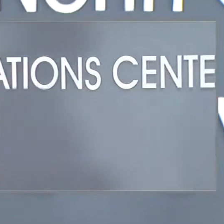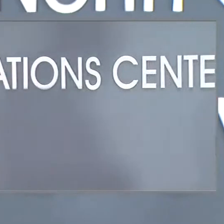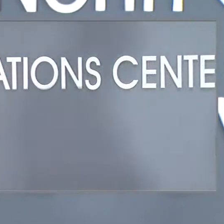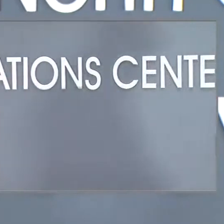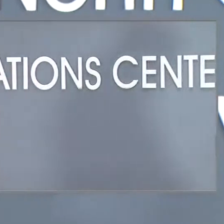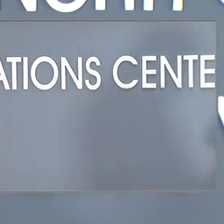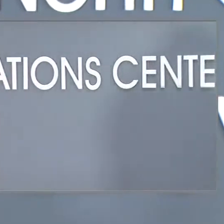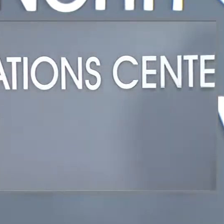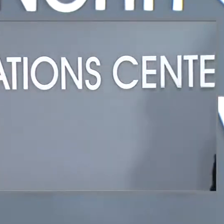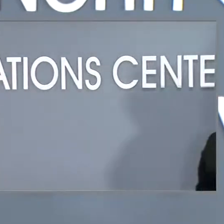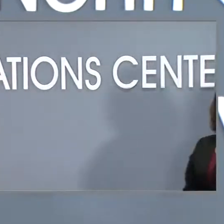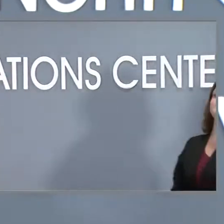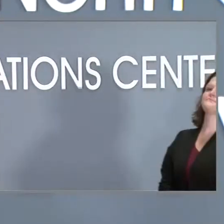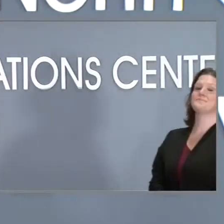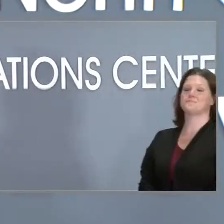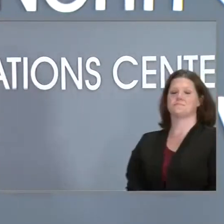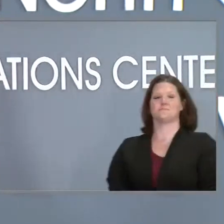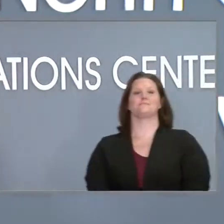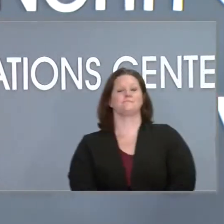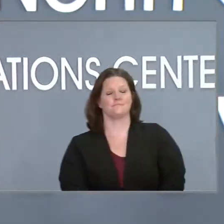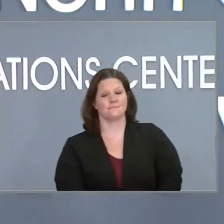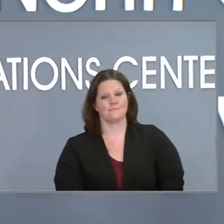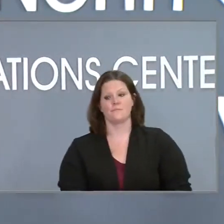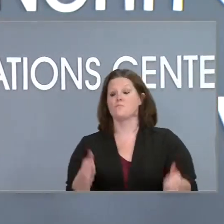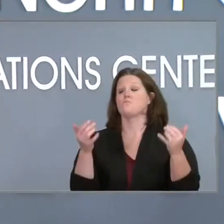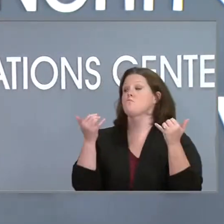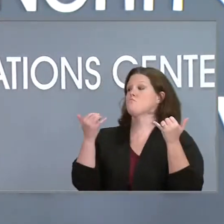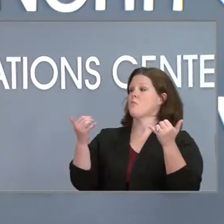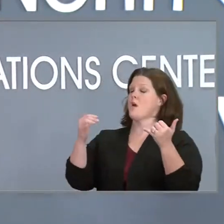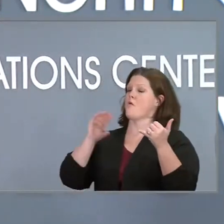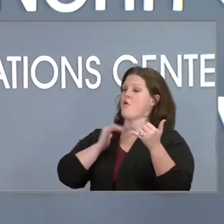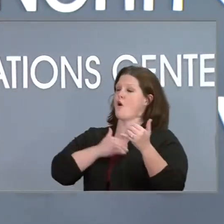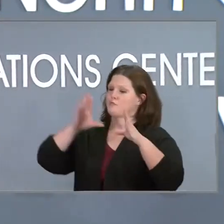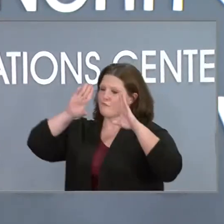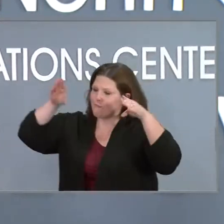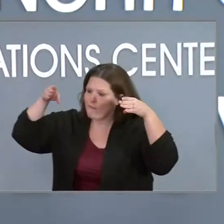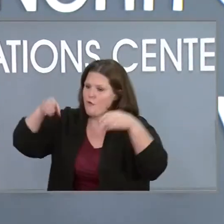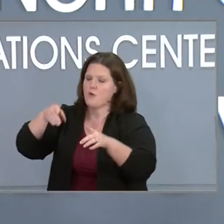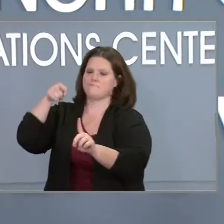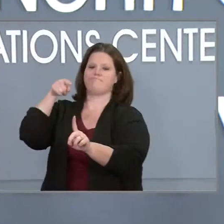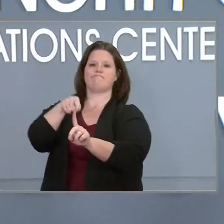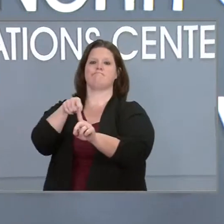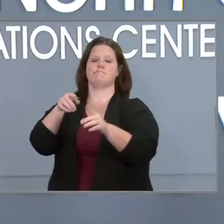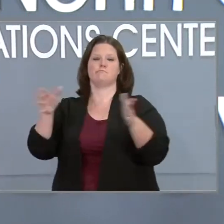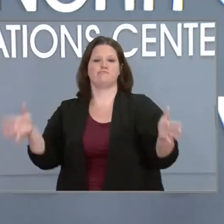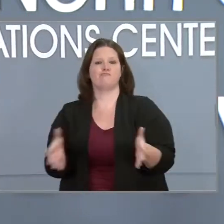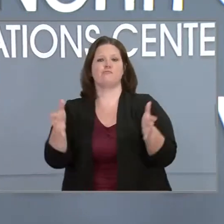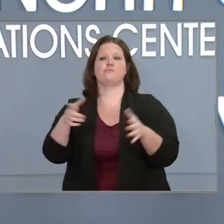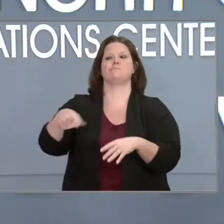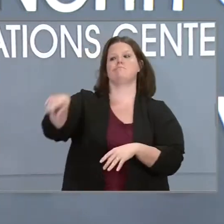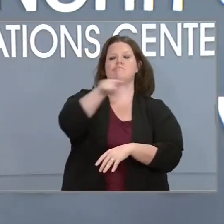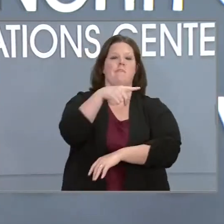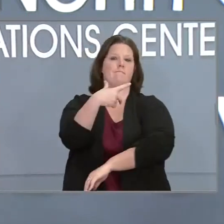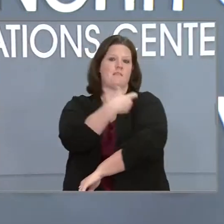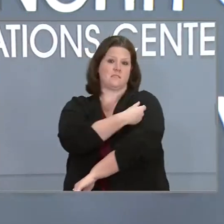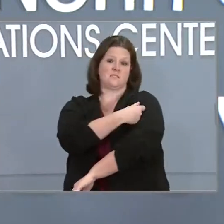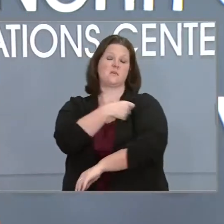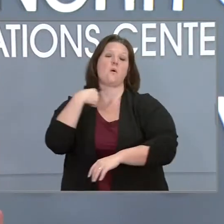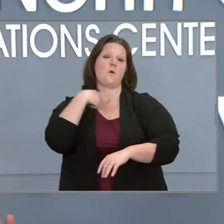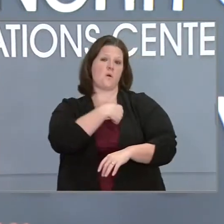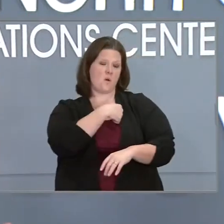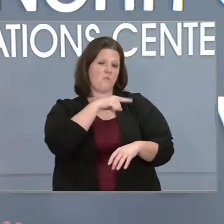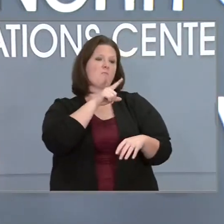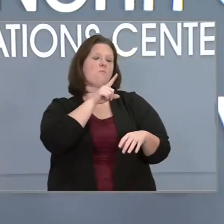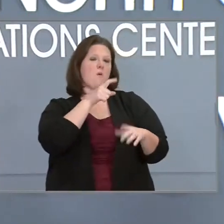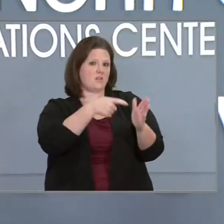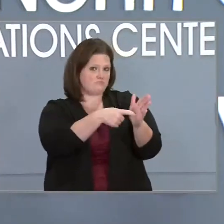encouraging businesses, working on our state employee requirement of vaccinations, making sure